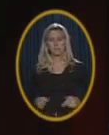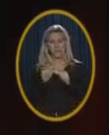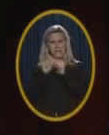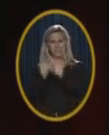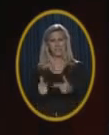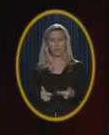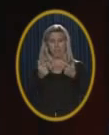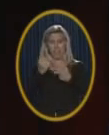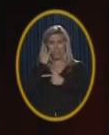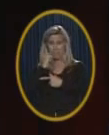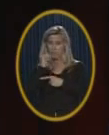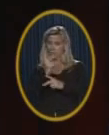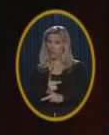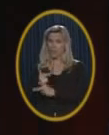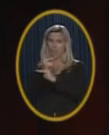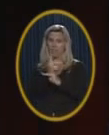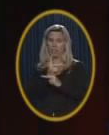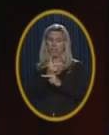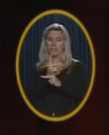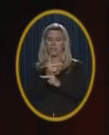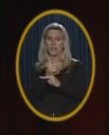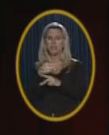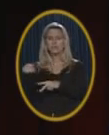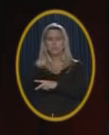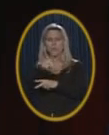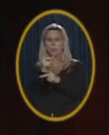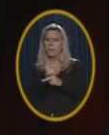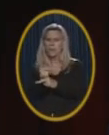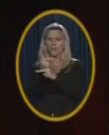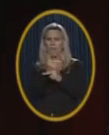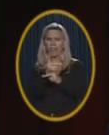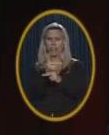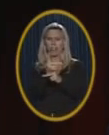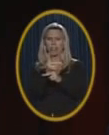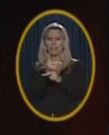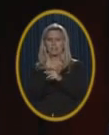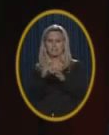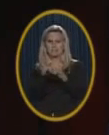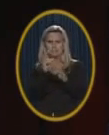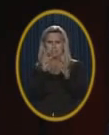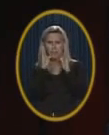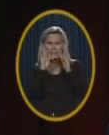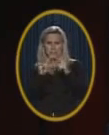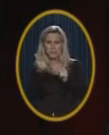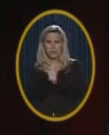if they're not clear every time of what you're doing. So y'all just be careful and watch everything, because